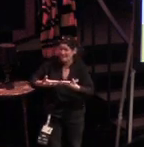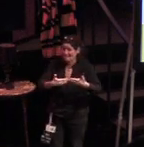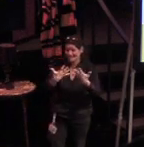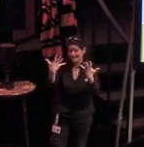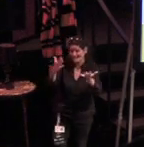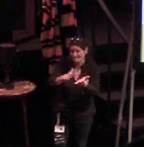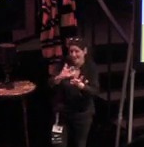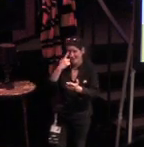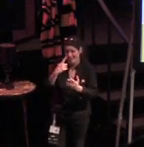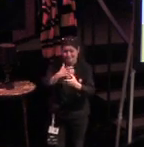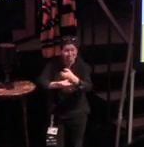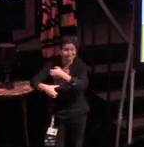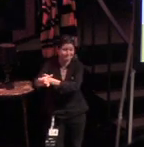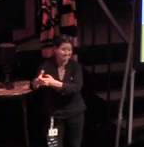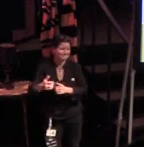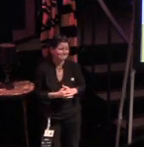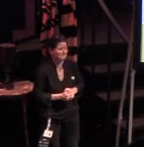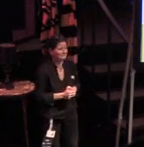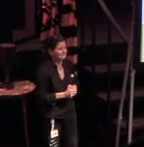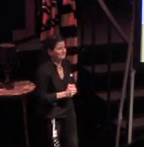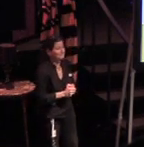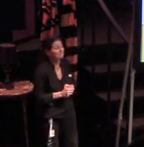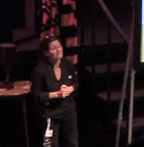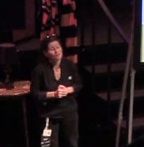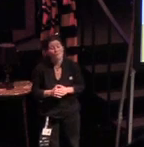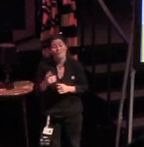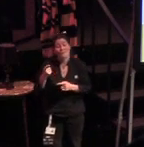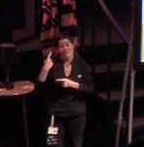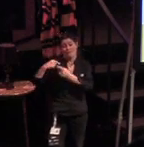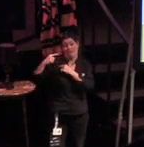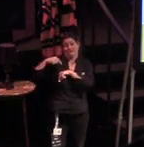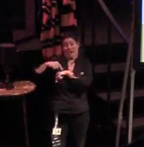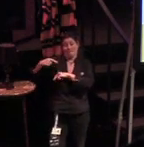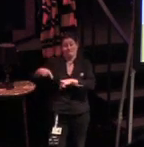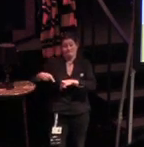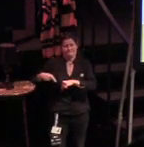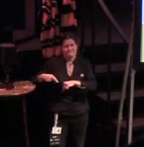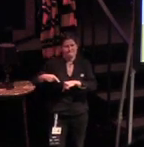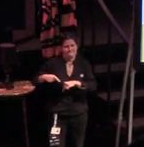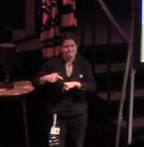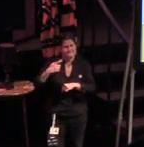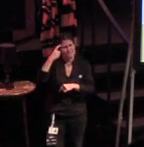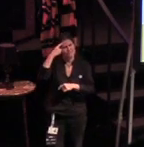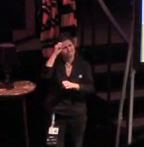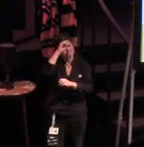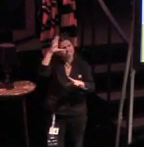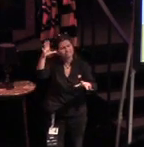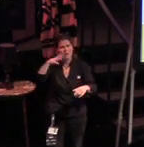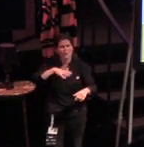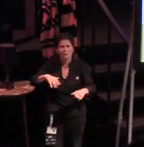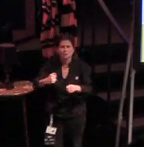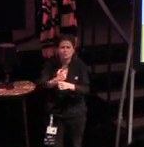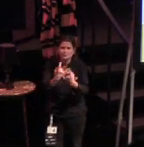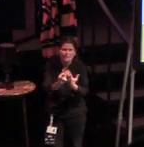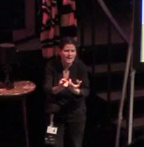it at that point I was like I mean I want to do something I don't I don't want to stay in education I don't